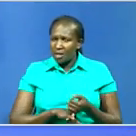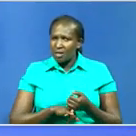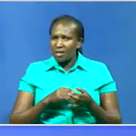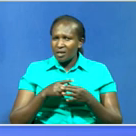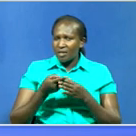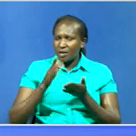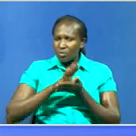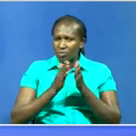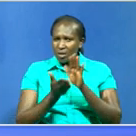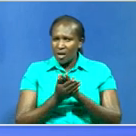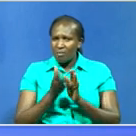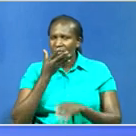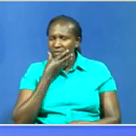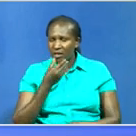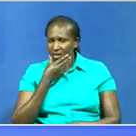you become a father,